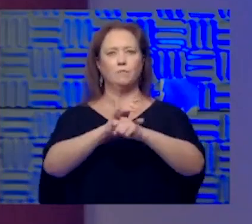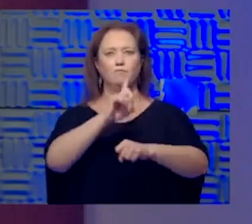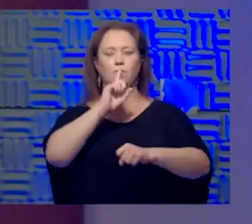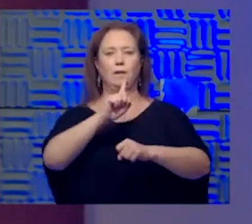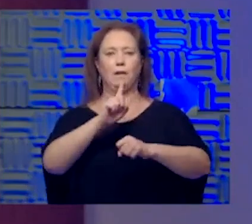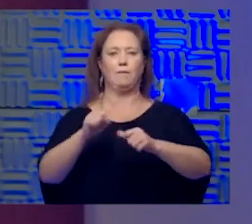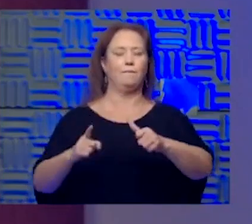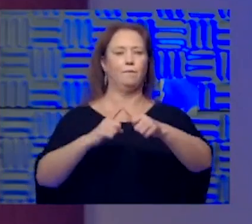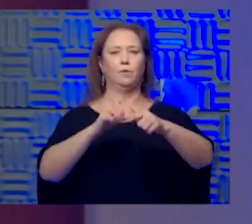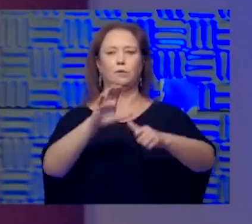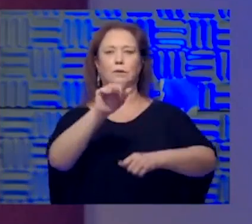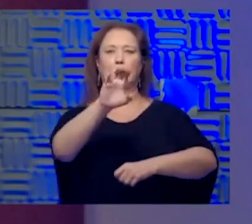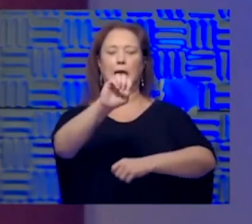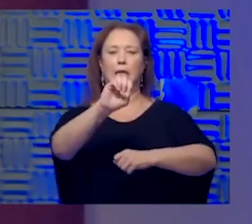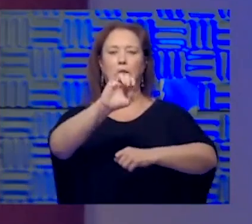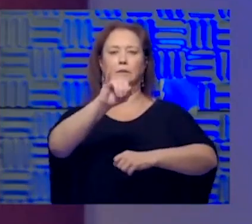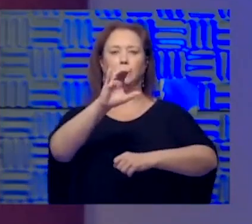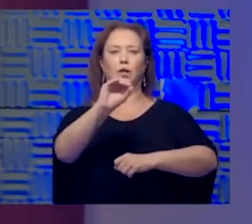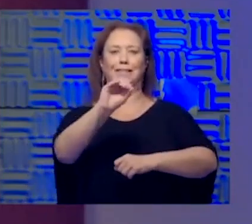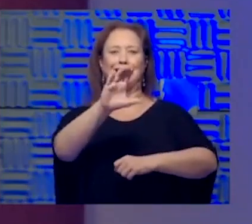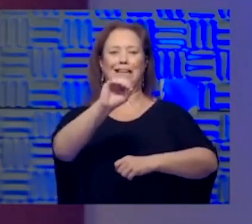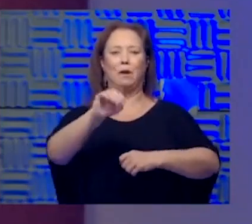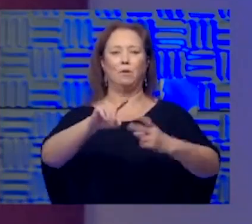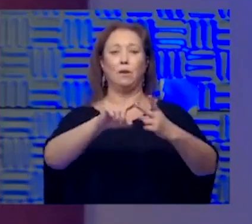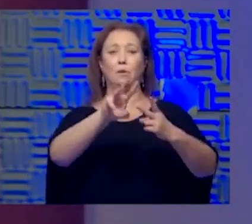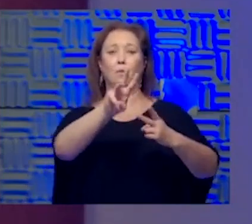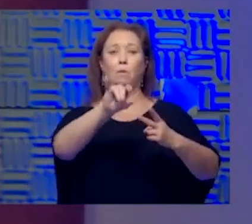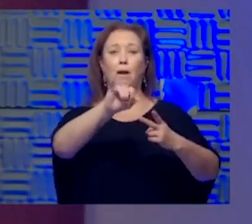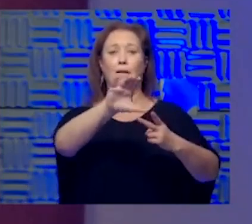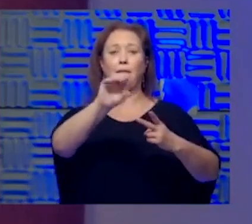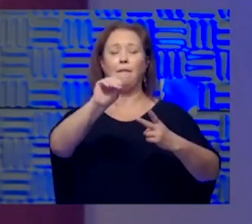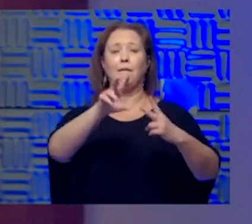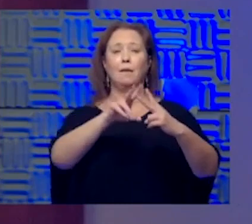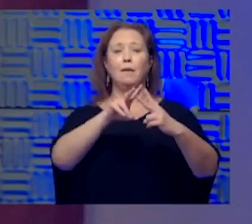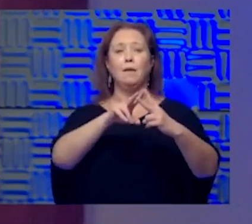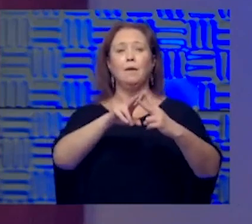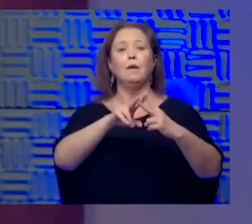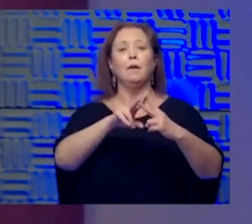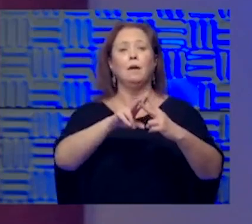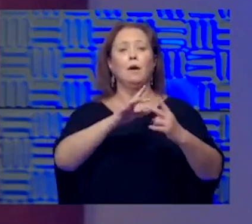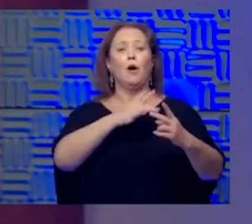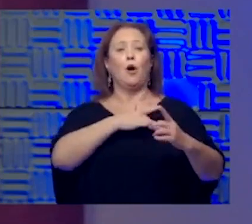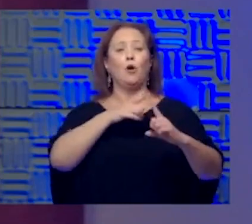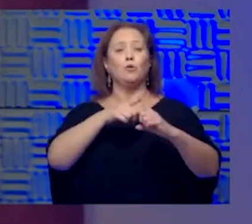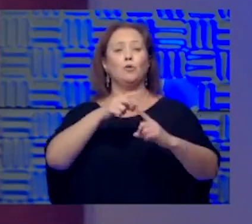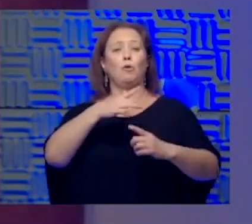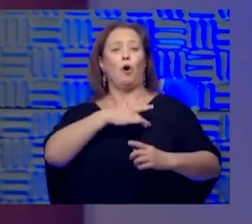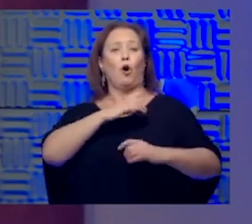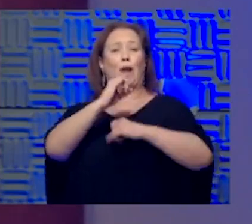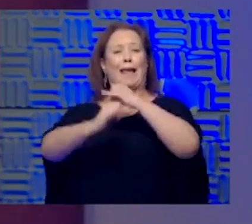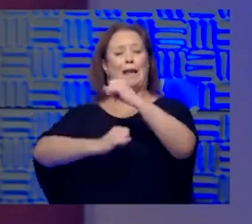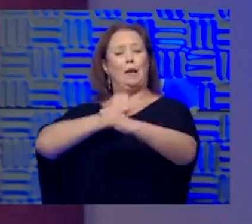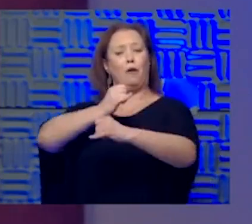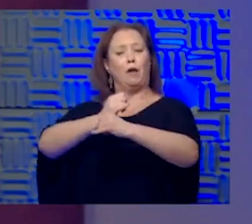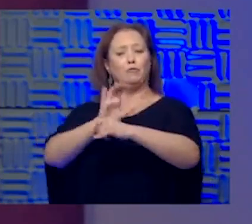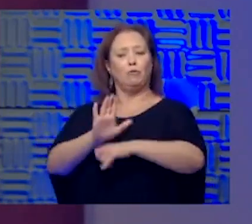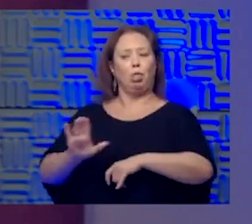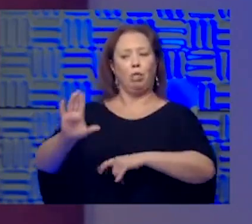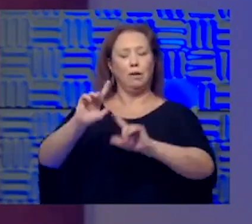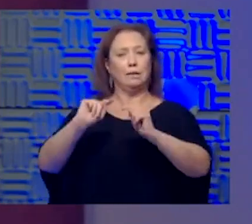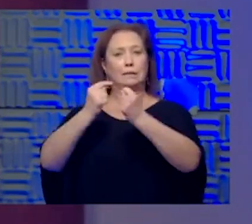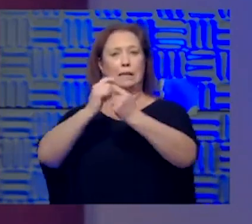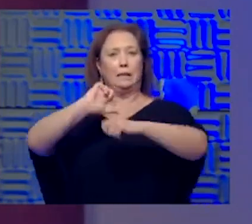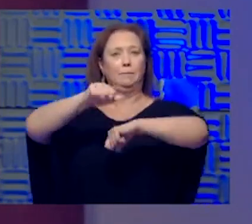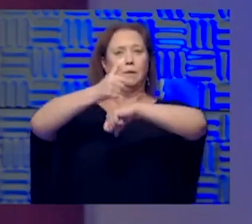very first cases here in Johnson and Wyandotte County. And Heart to Heart International was part of a team that